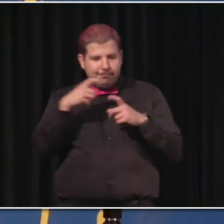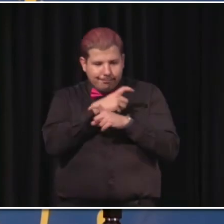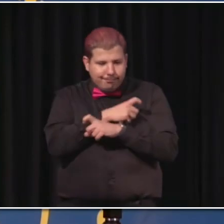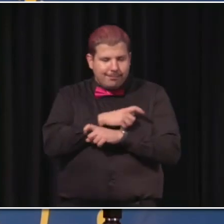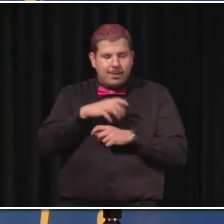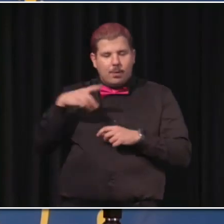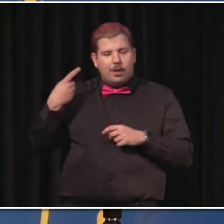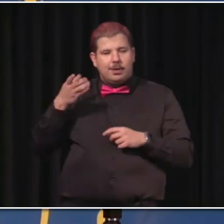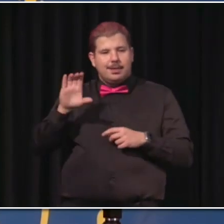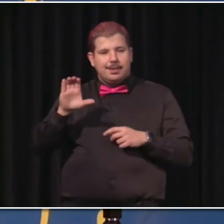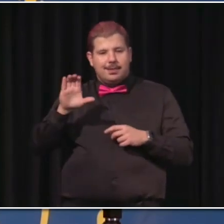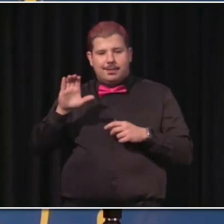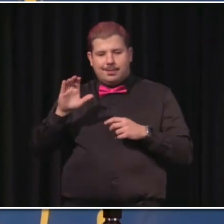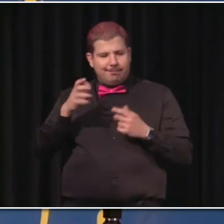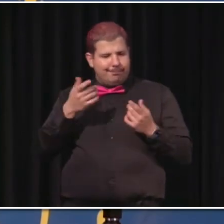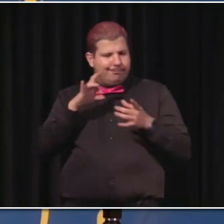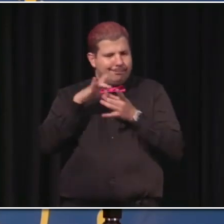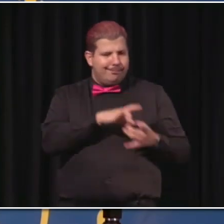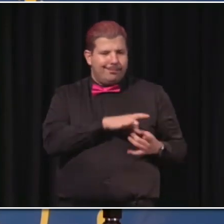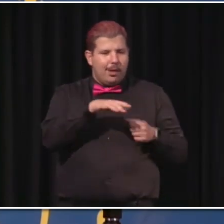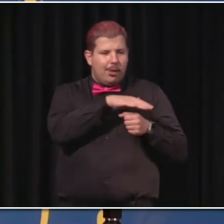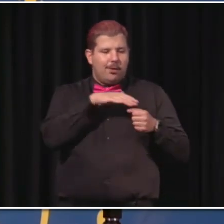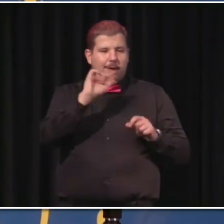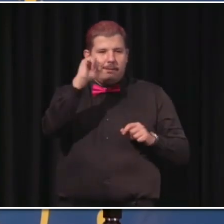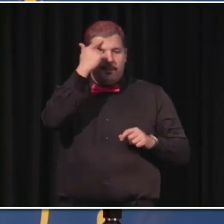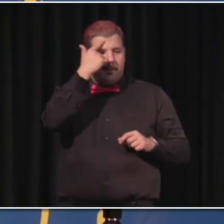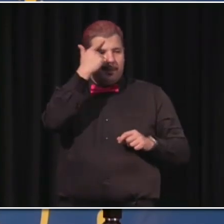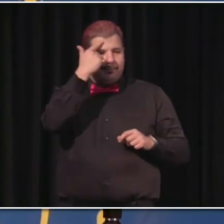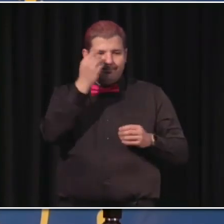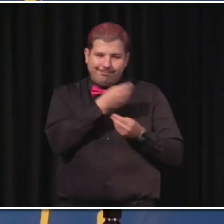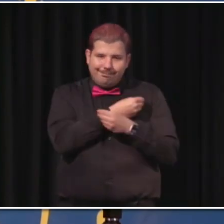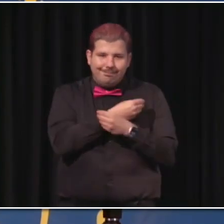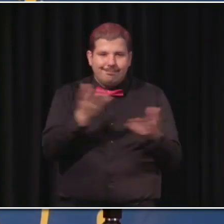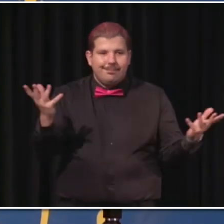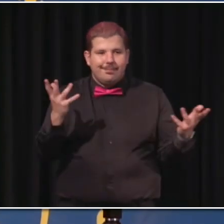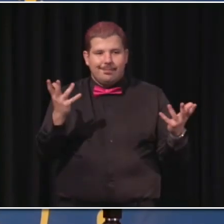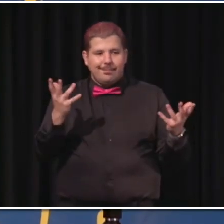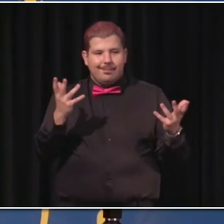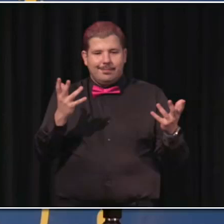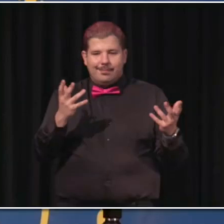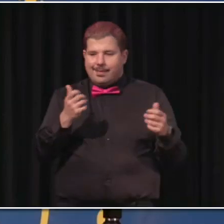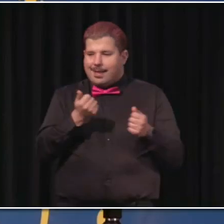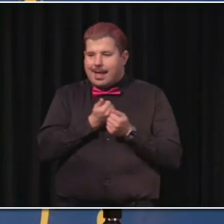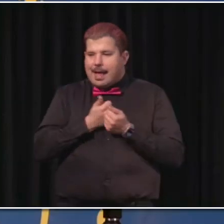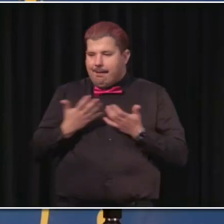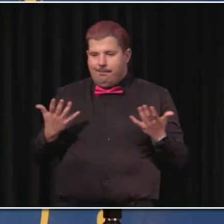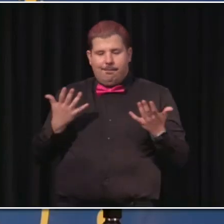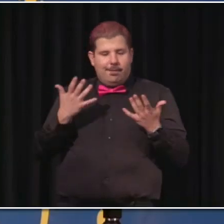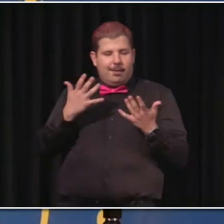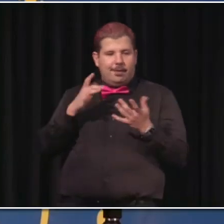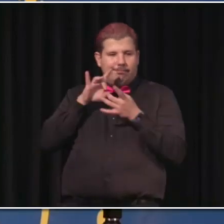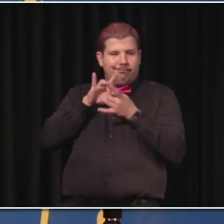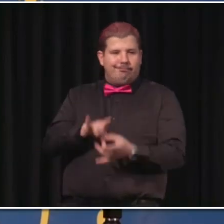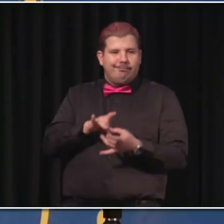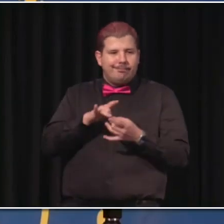has to do with local government, let me tell you, it has everything to do with